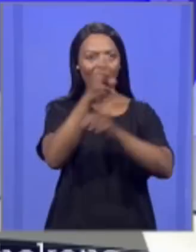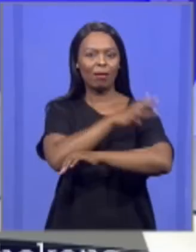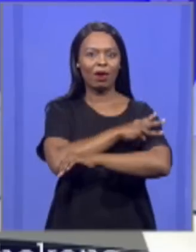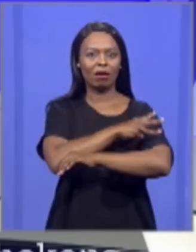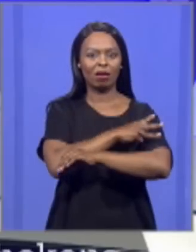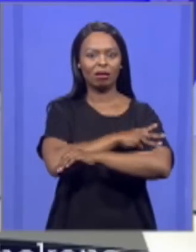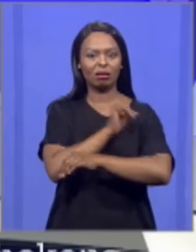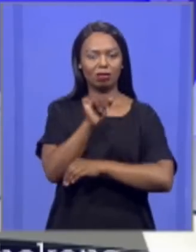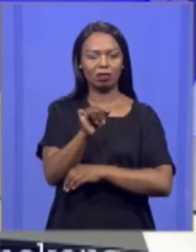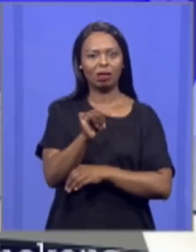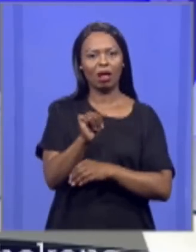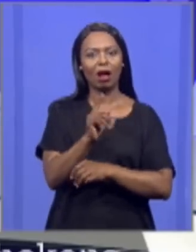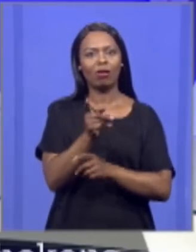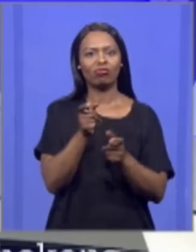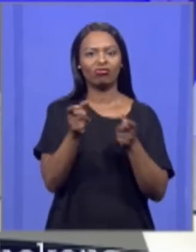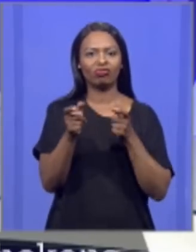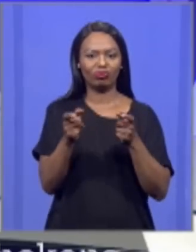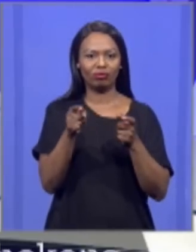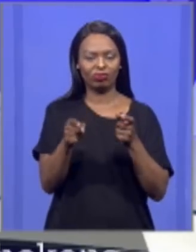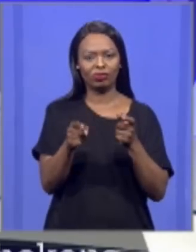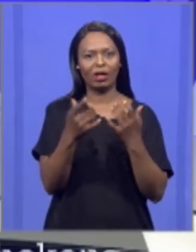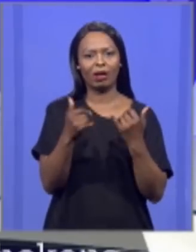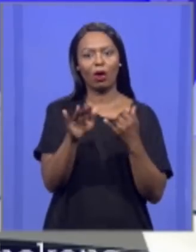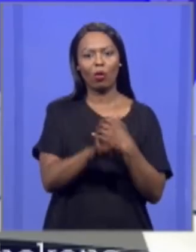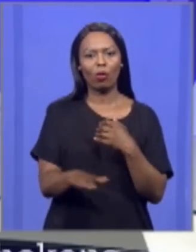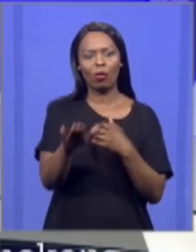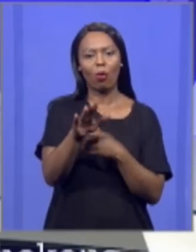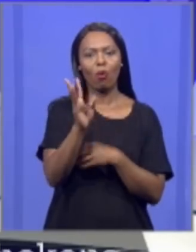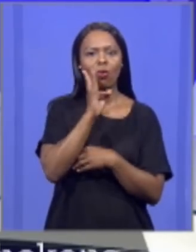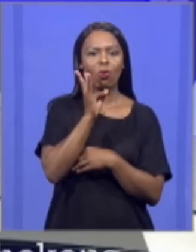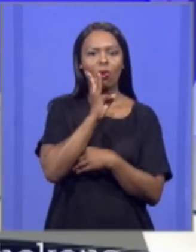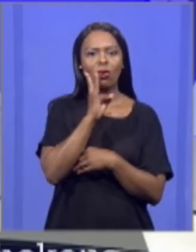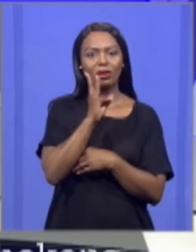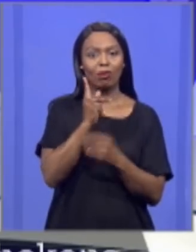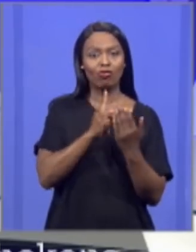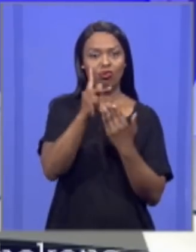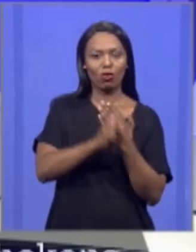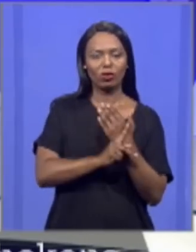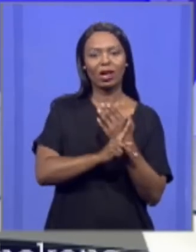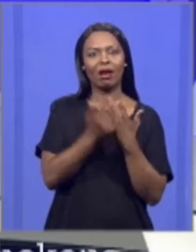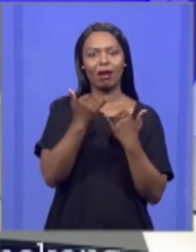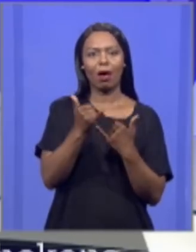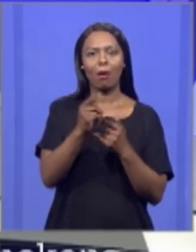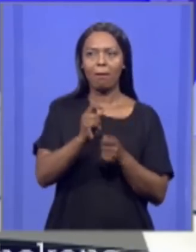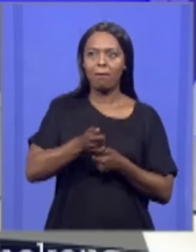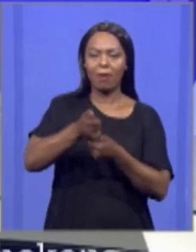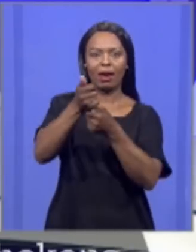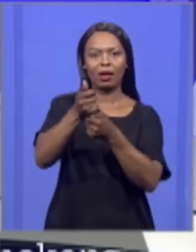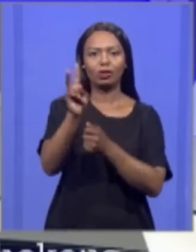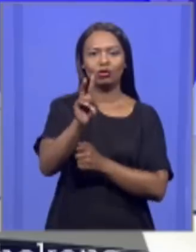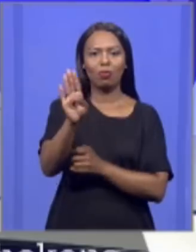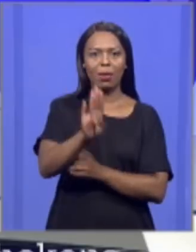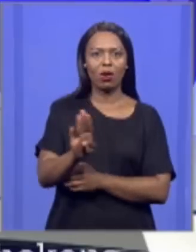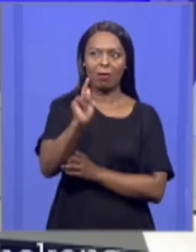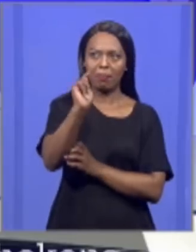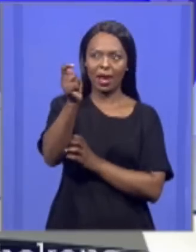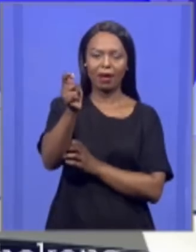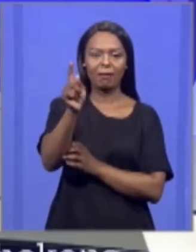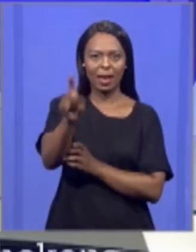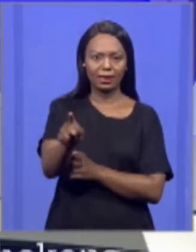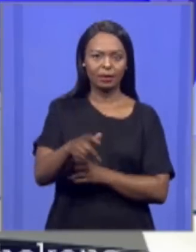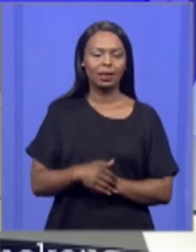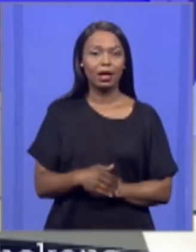molaodi kakaretšo wa tša tshepedišo ka lepelle Northern Water ba lefele morago diranta tše dibilione tše 2. Projeke